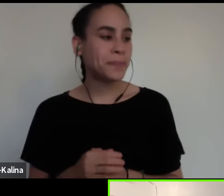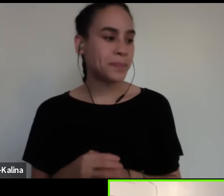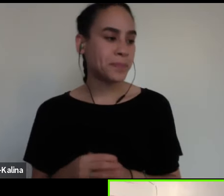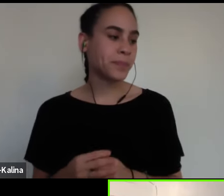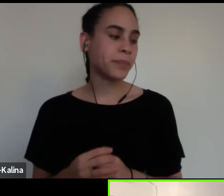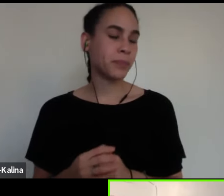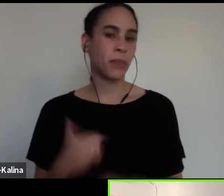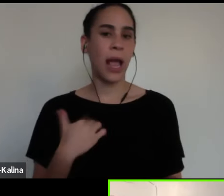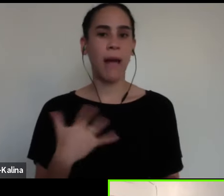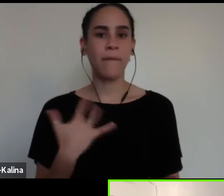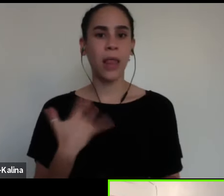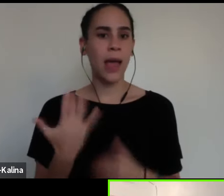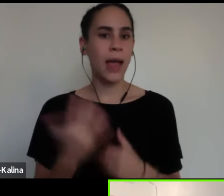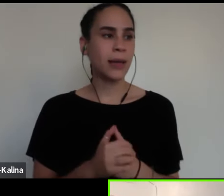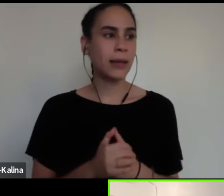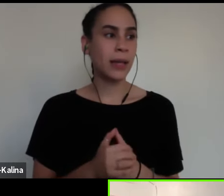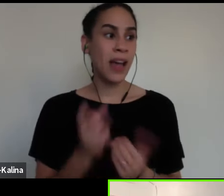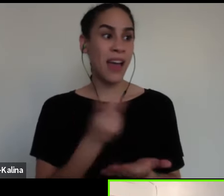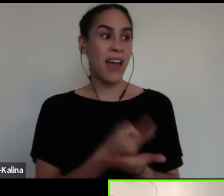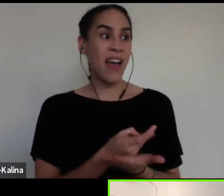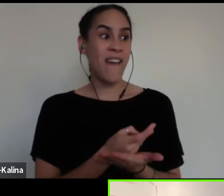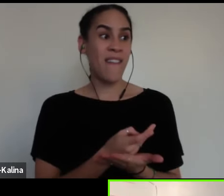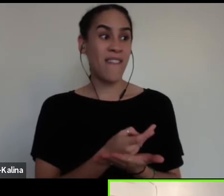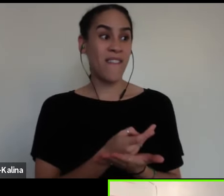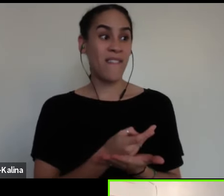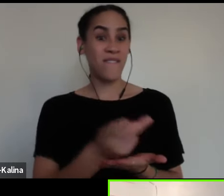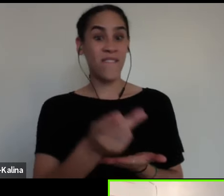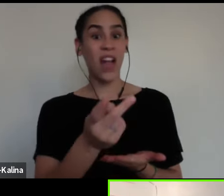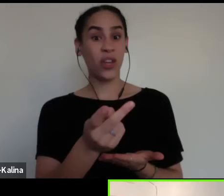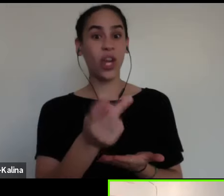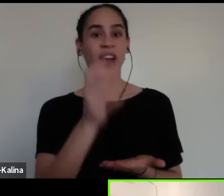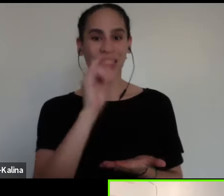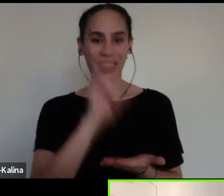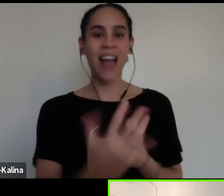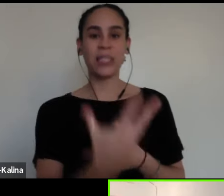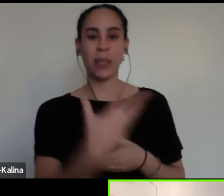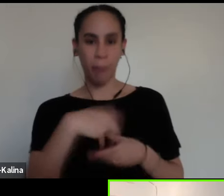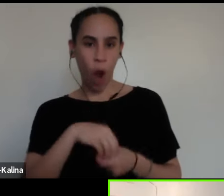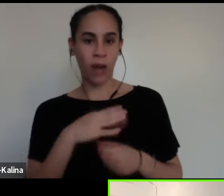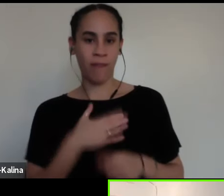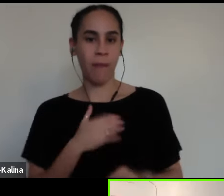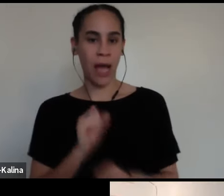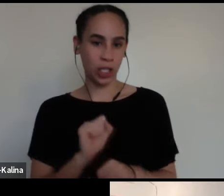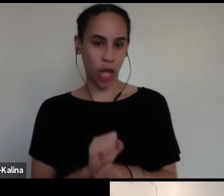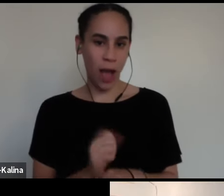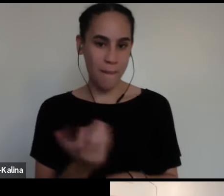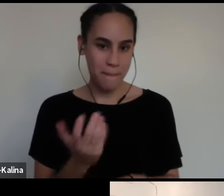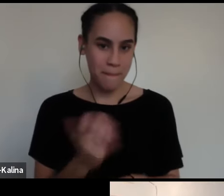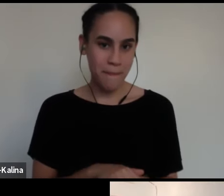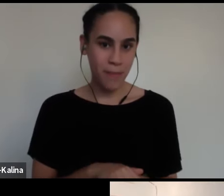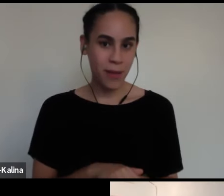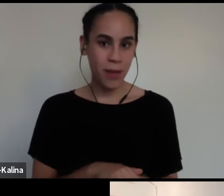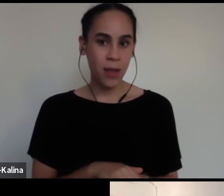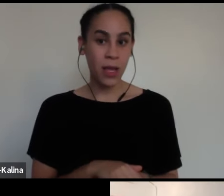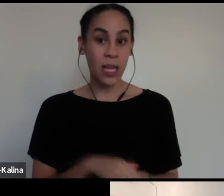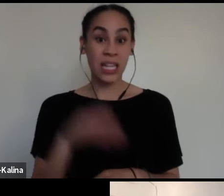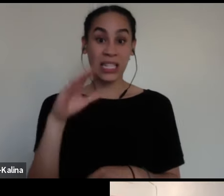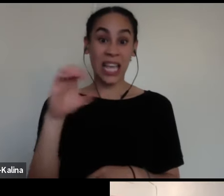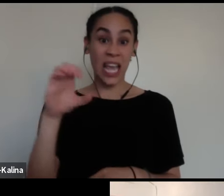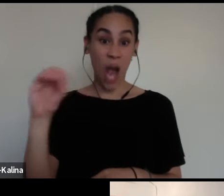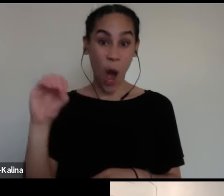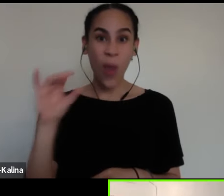I feel like failure is actually part of my job. Like part of what a CEO has to